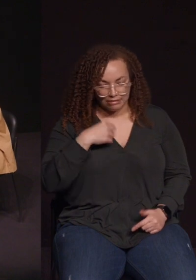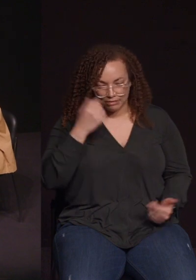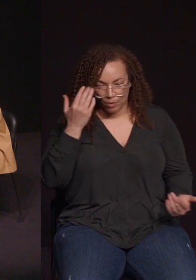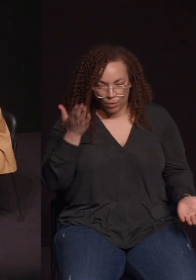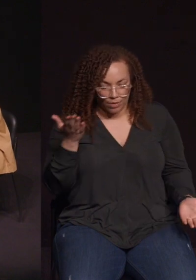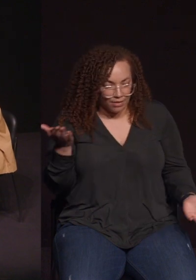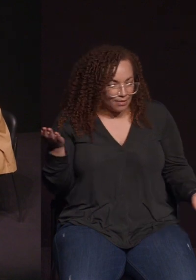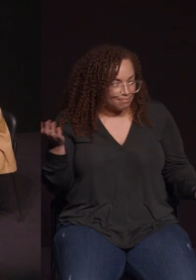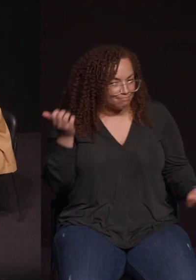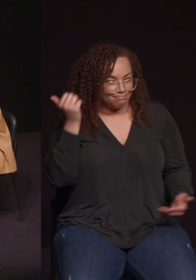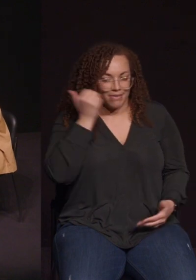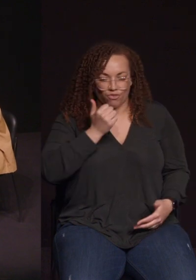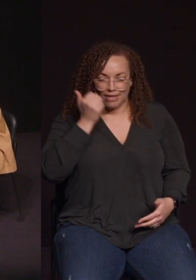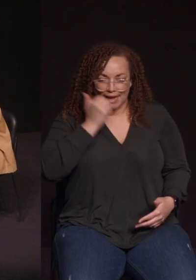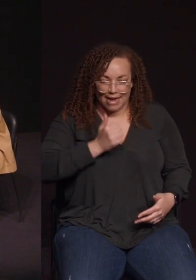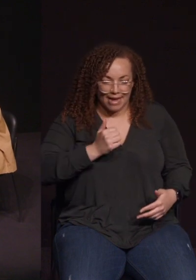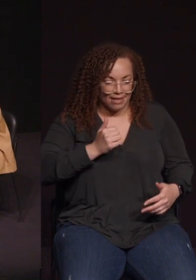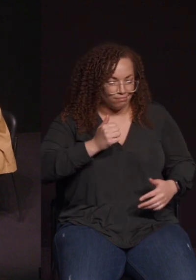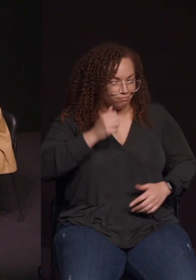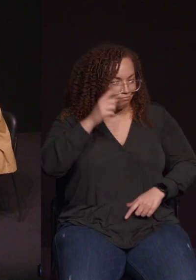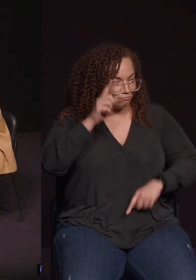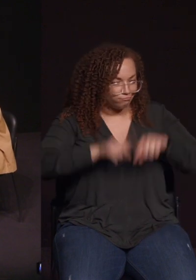Every day's still different for me, you know.